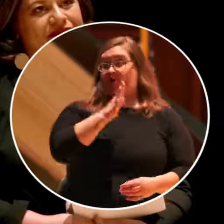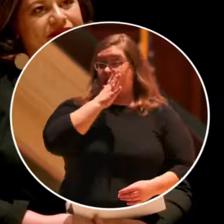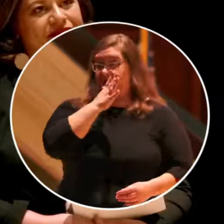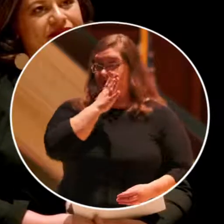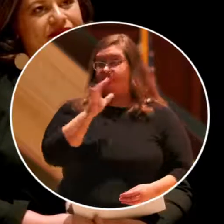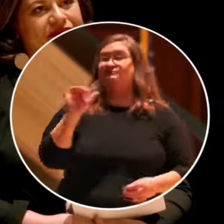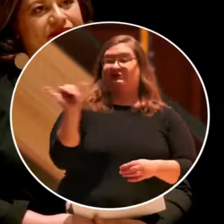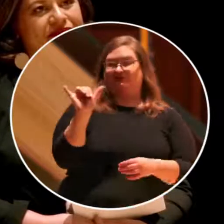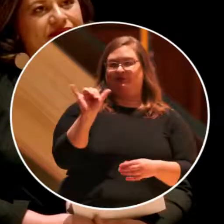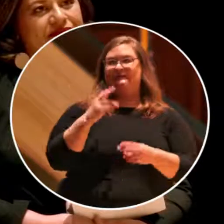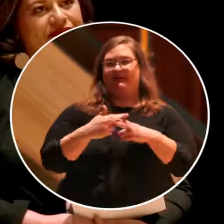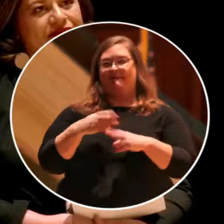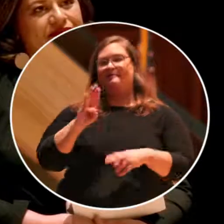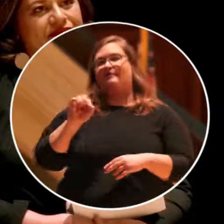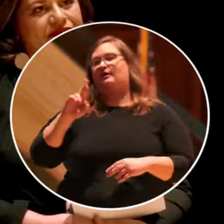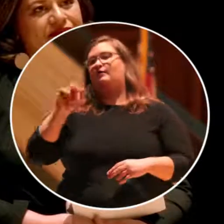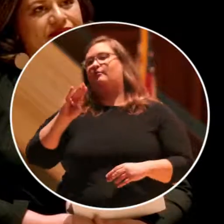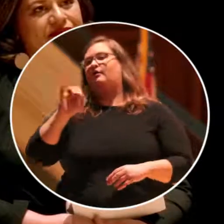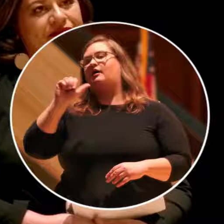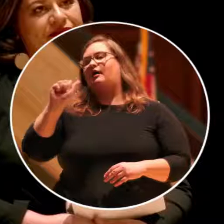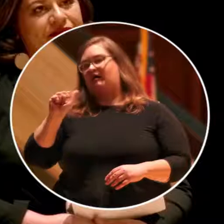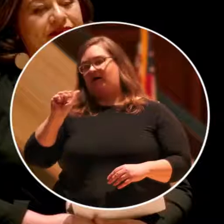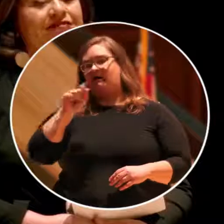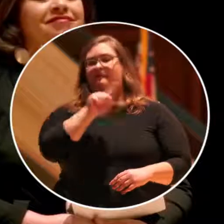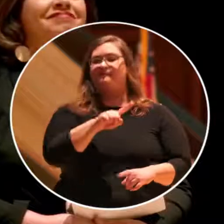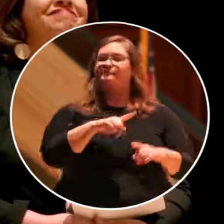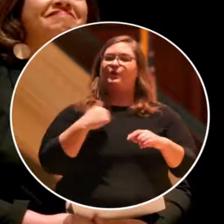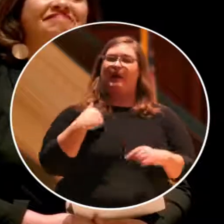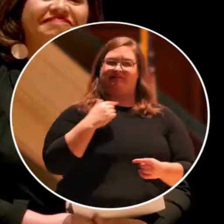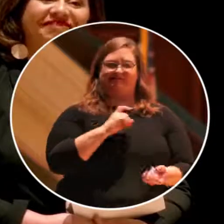the name, so she went by Mary.